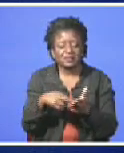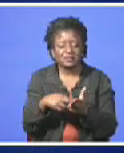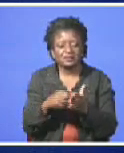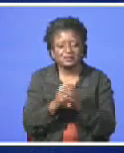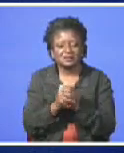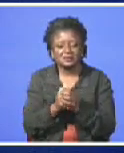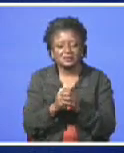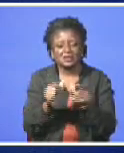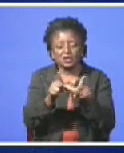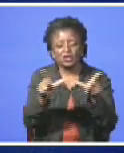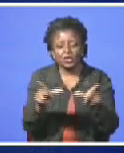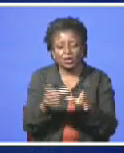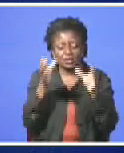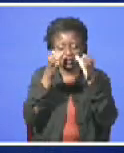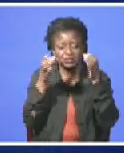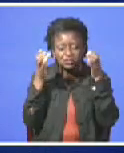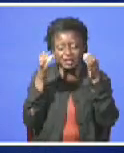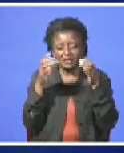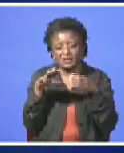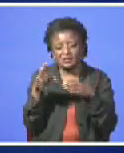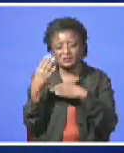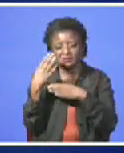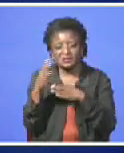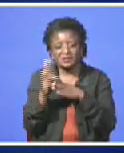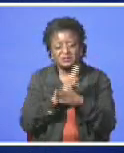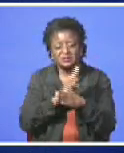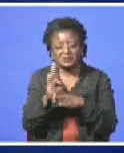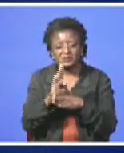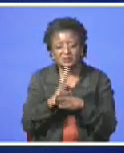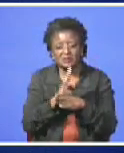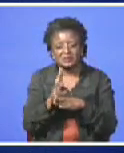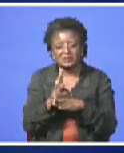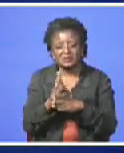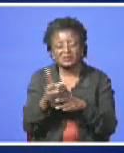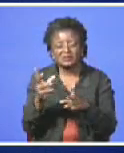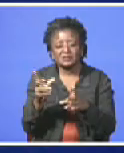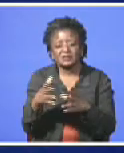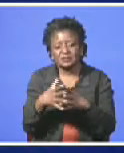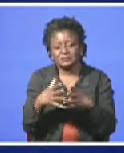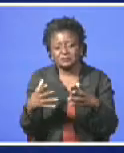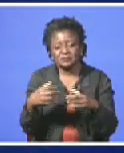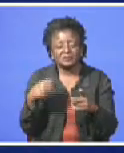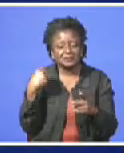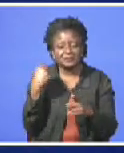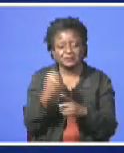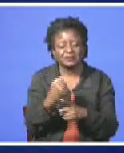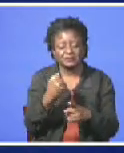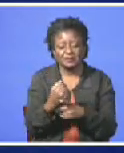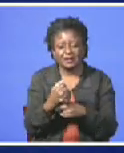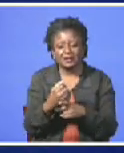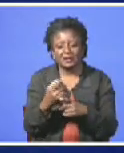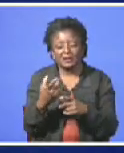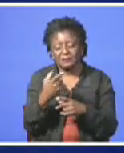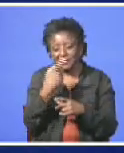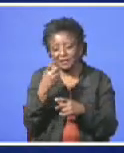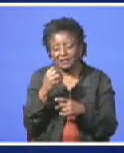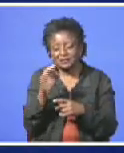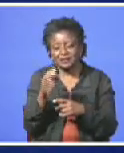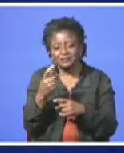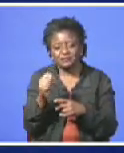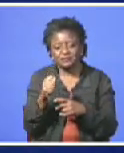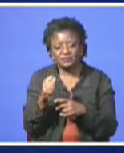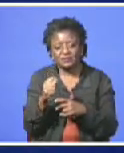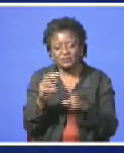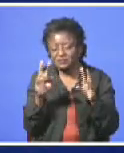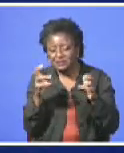Well, local Chinese businesses said to have taken quite a hit due to the stigma and discrimination linked to China, where the